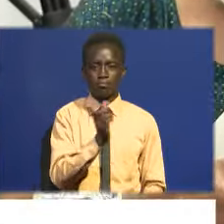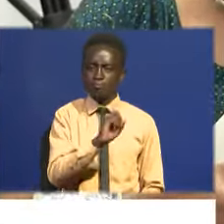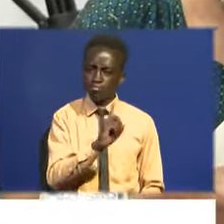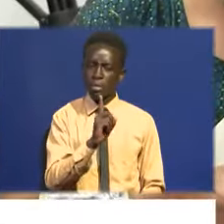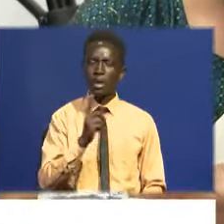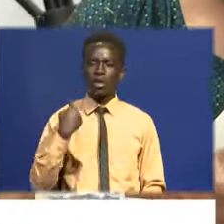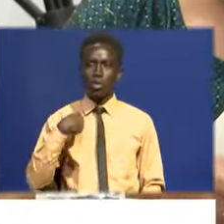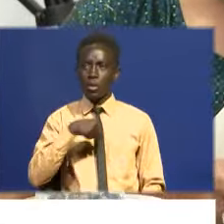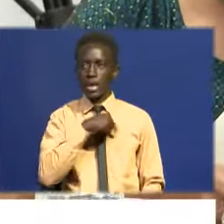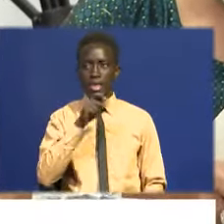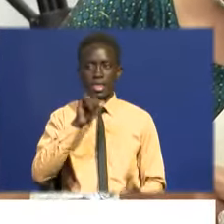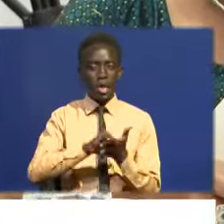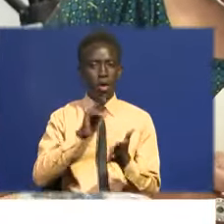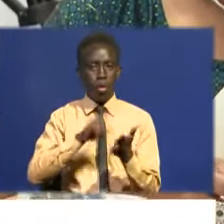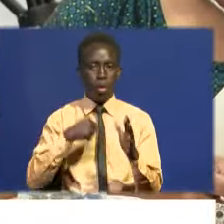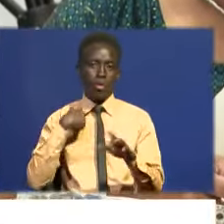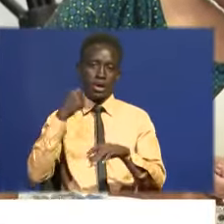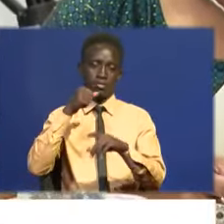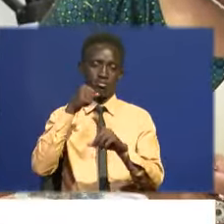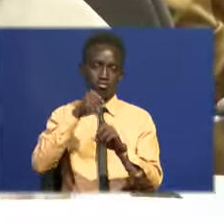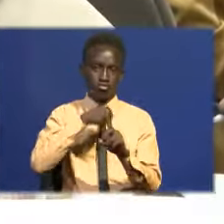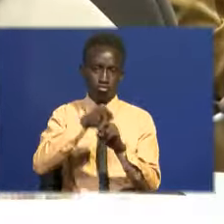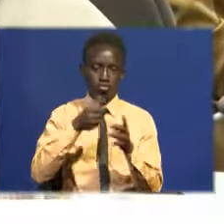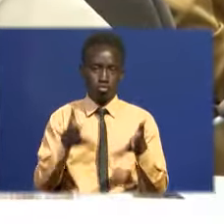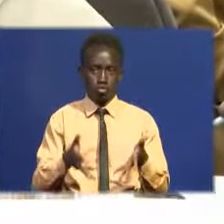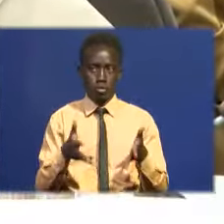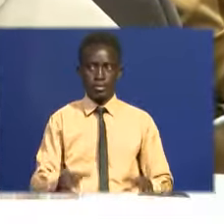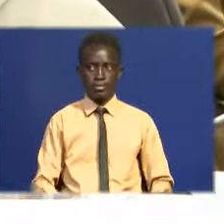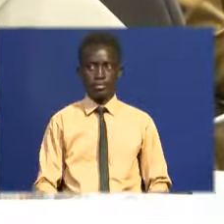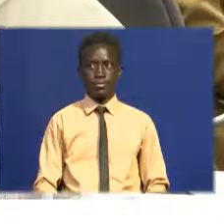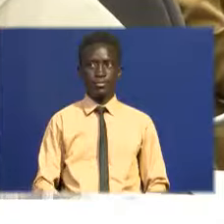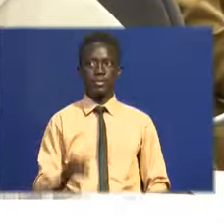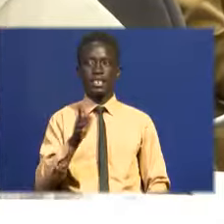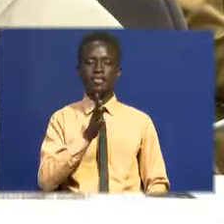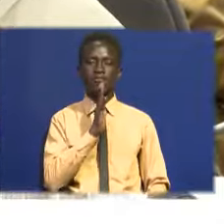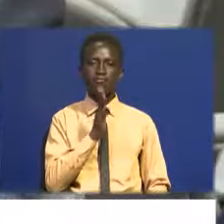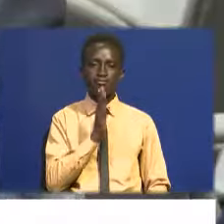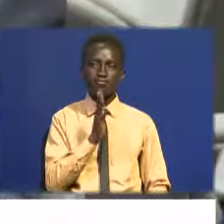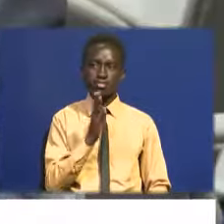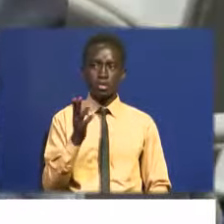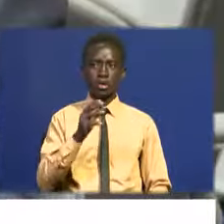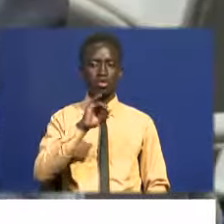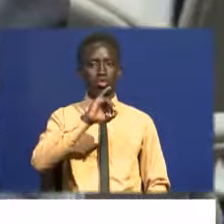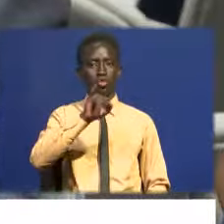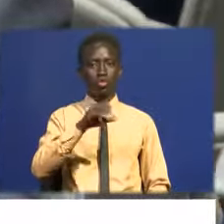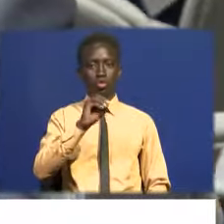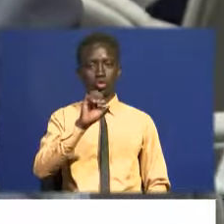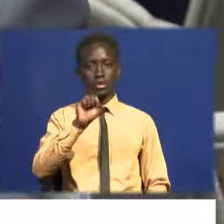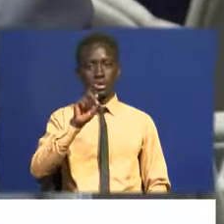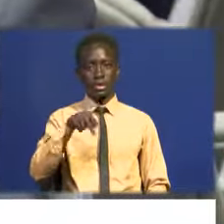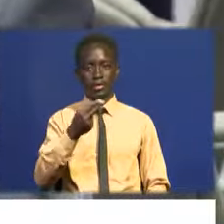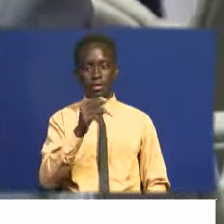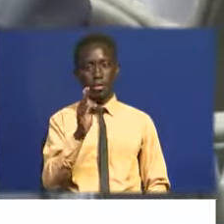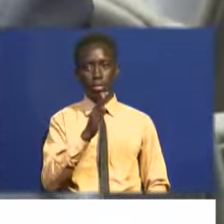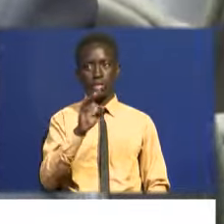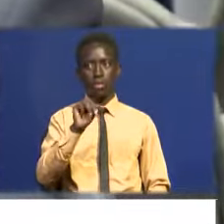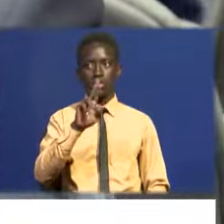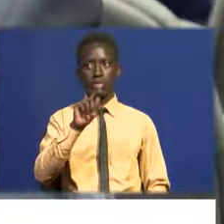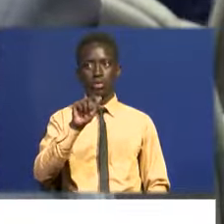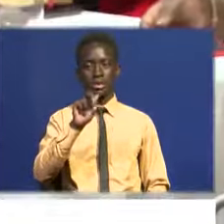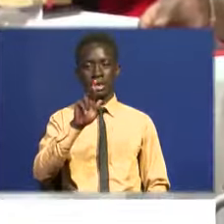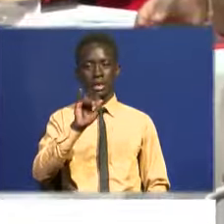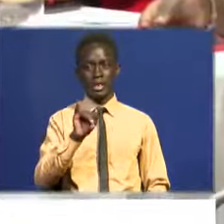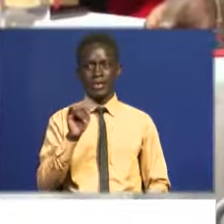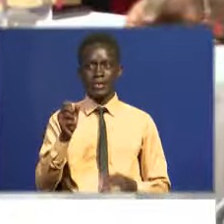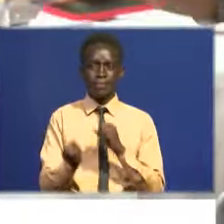today. Akizungumza katika kikao hicho, katibu wa masuala ya jamii Joseph Motari alihimiza bunge kupitisha mswada wa jamii ambao